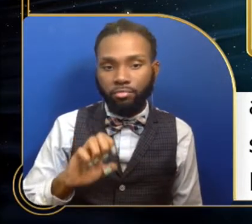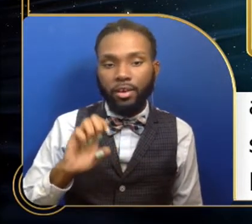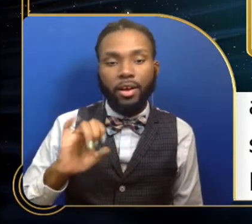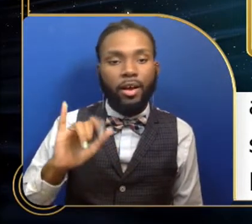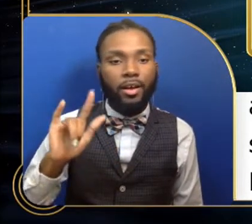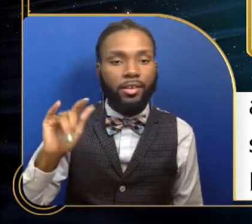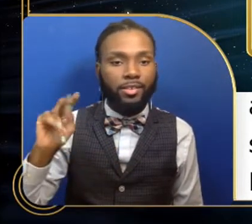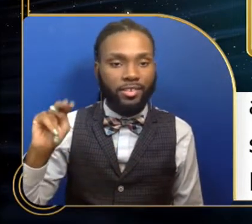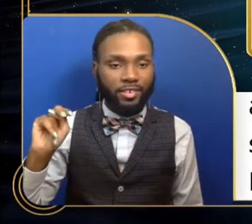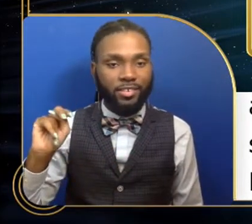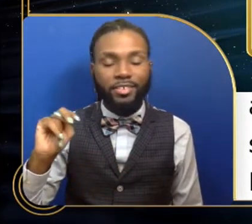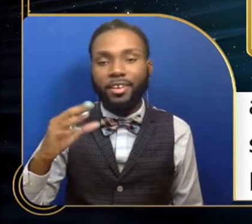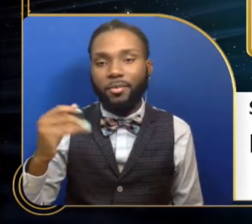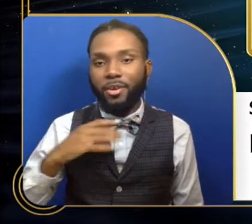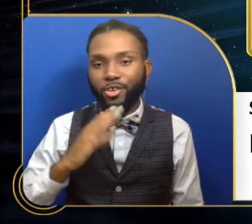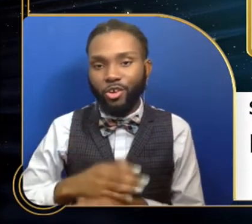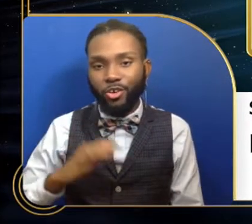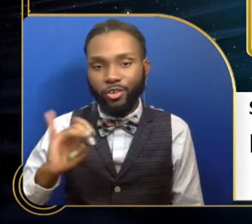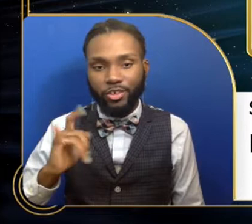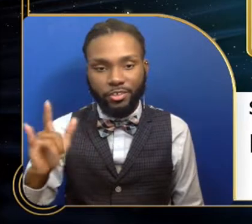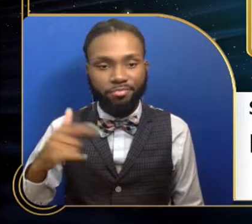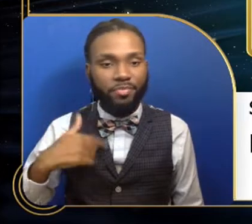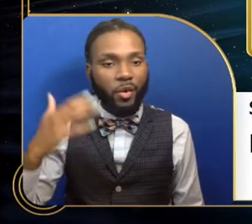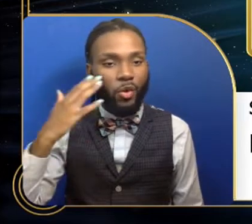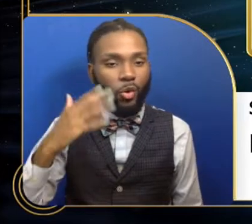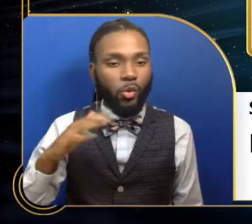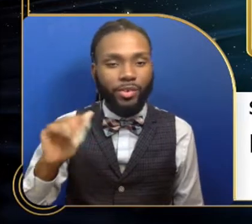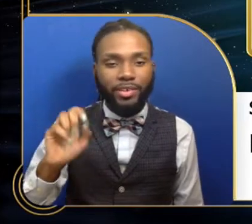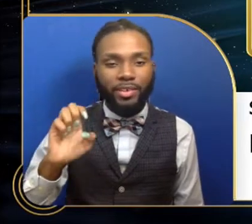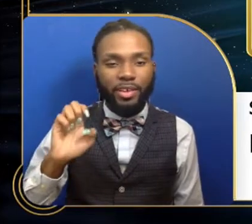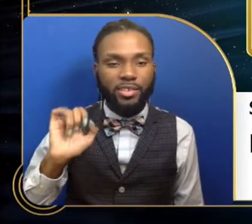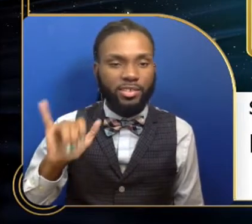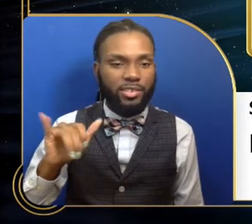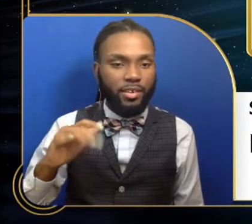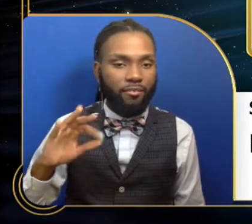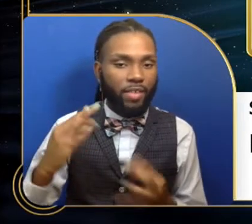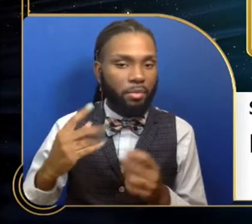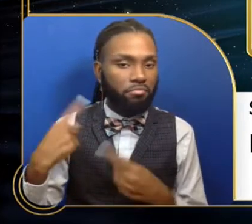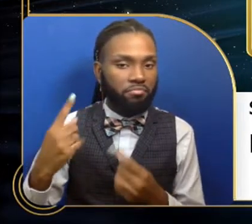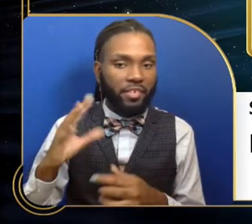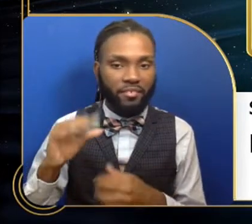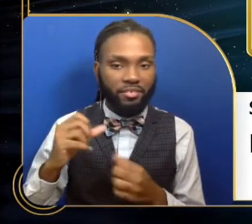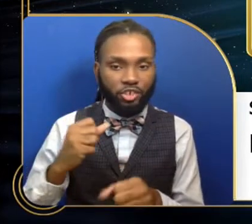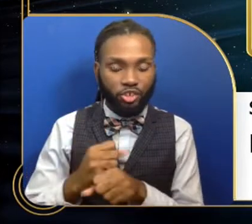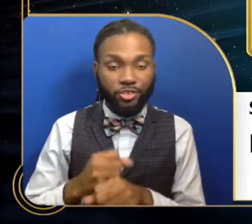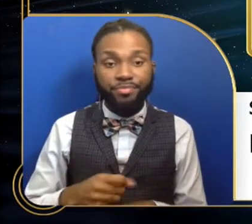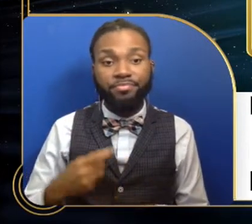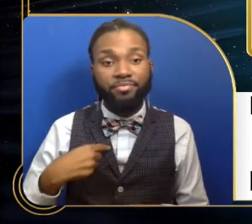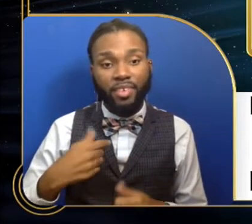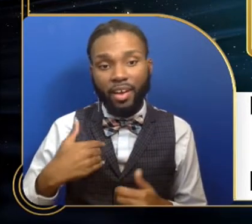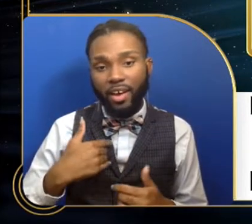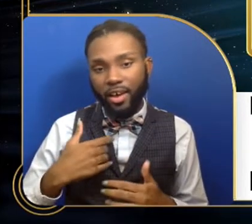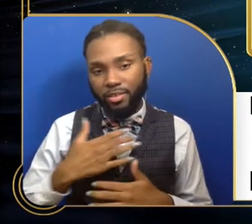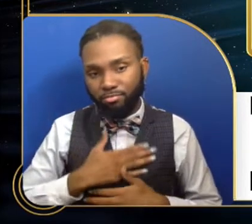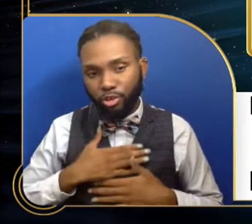I've known the Casey family for 50 years. I had the pleasure and honor of working with Senator Casey's